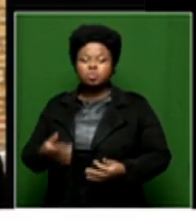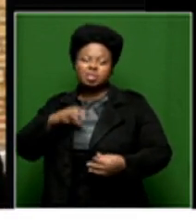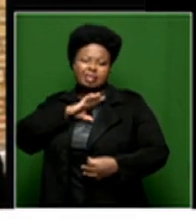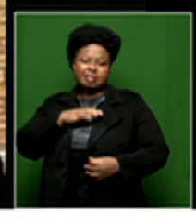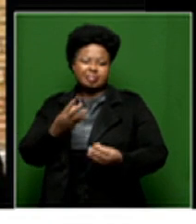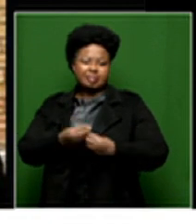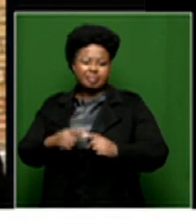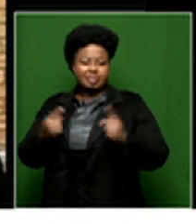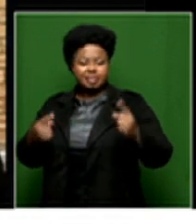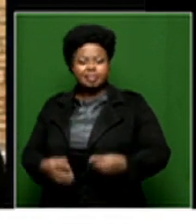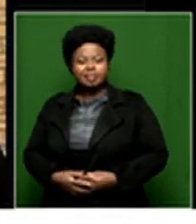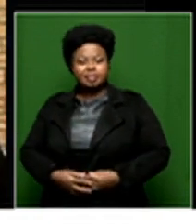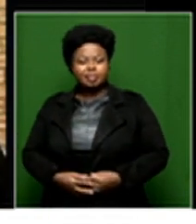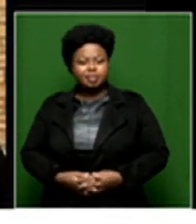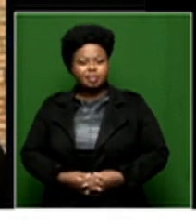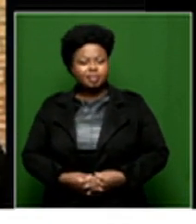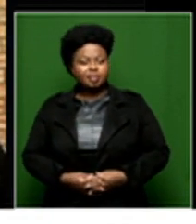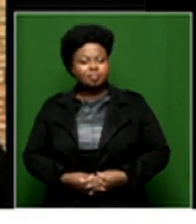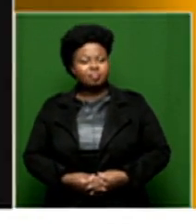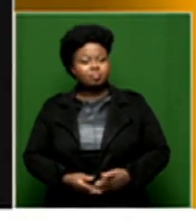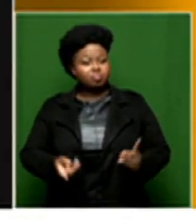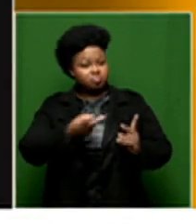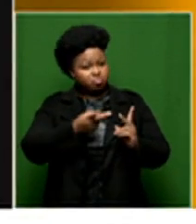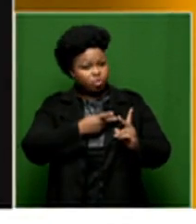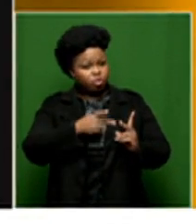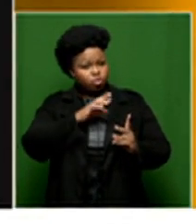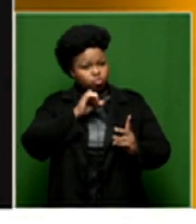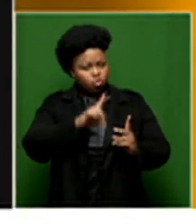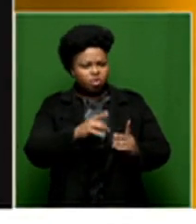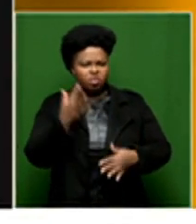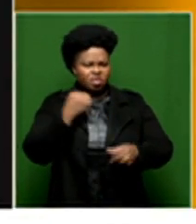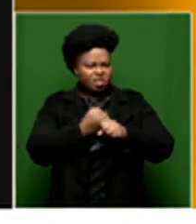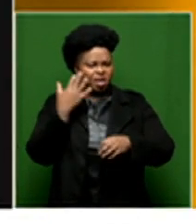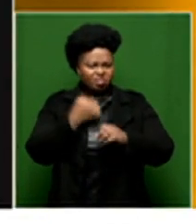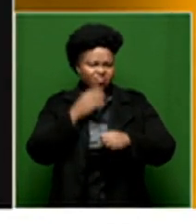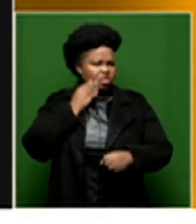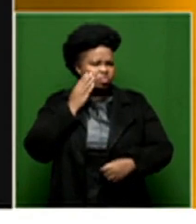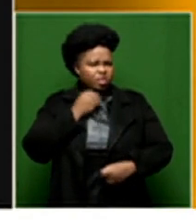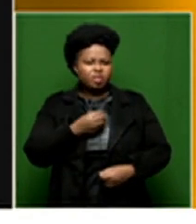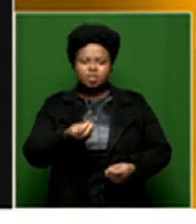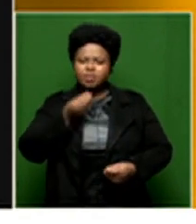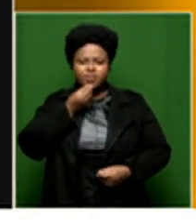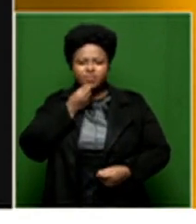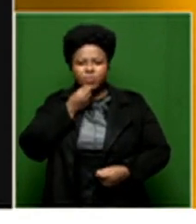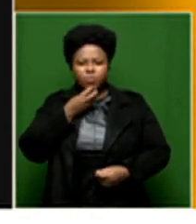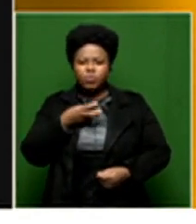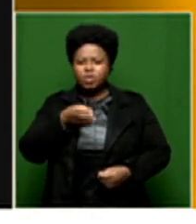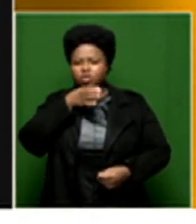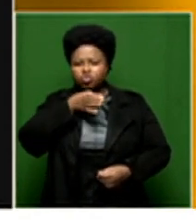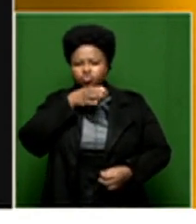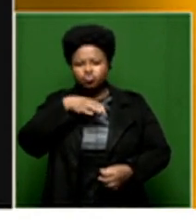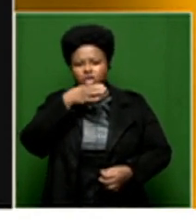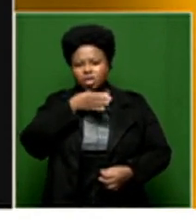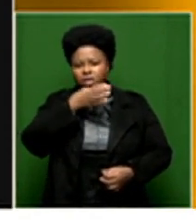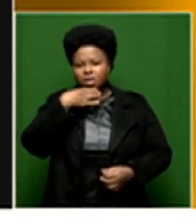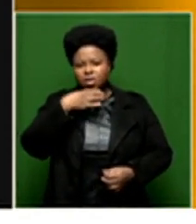something different all the time. You and Rod both have years of experience in the food and beverage industry. How do you think